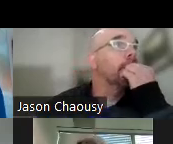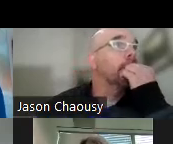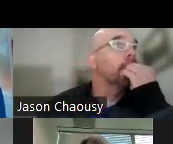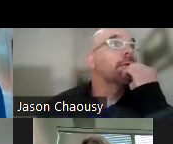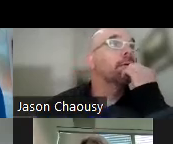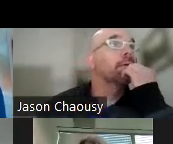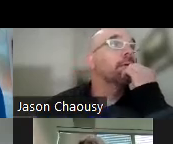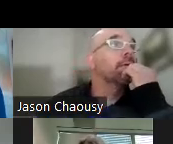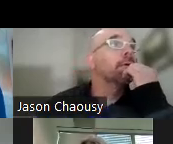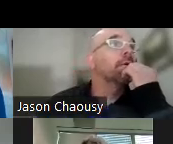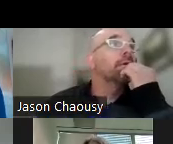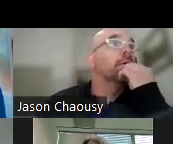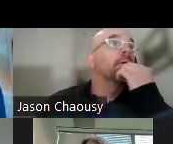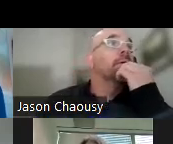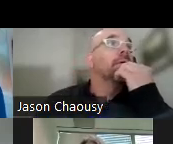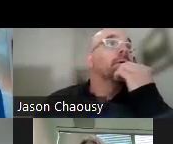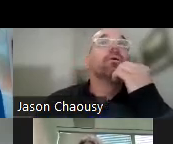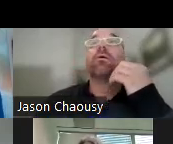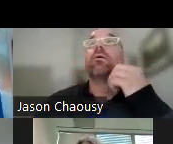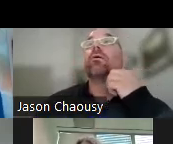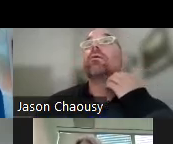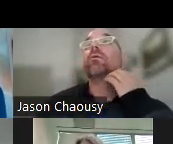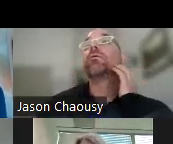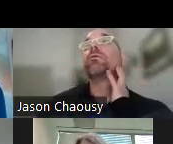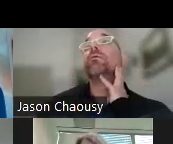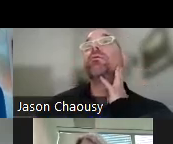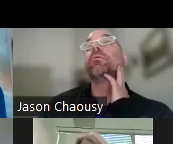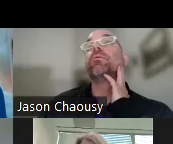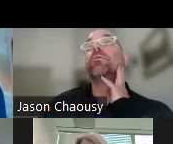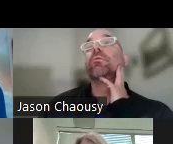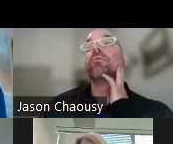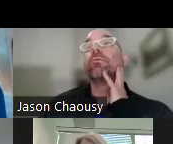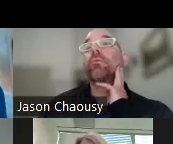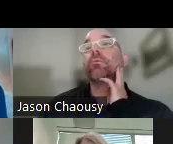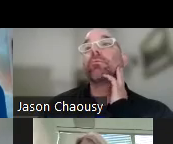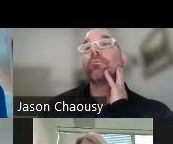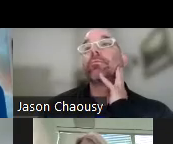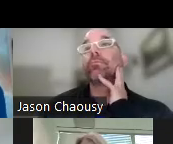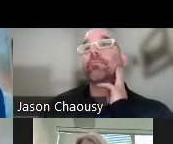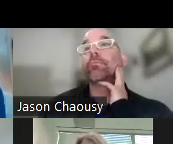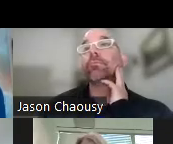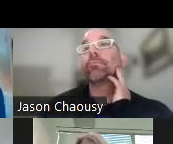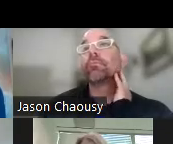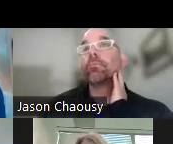Okay, it is now time to ask for volunteers to be the temporary chair of the day.